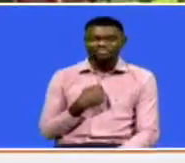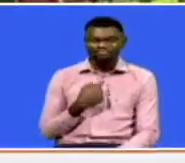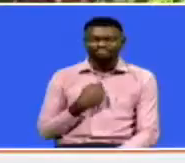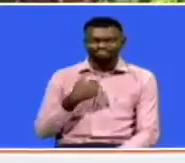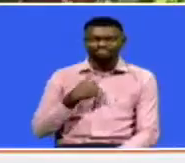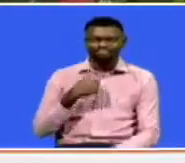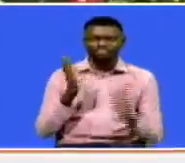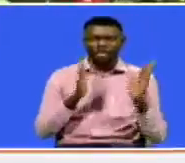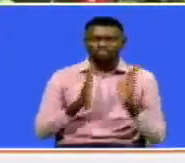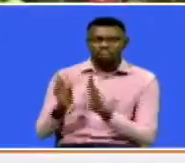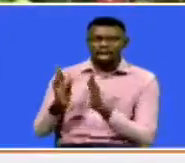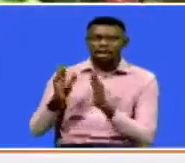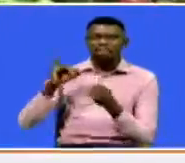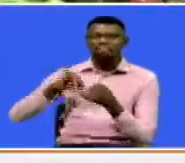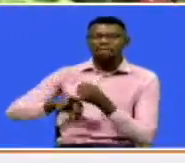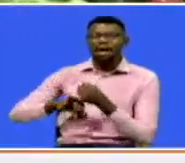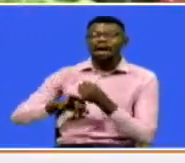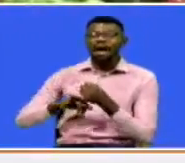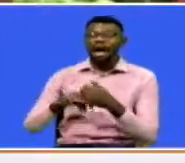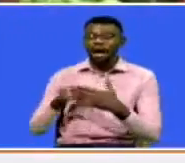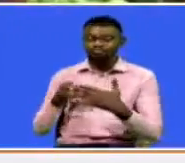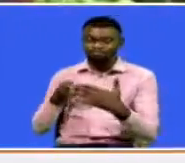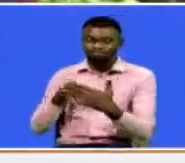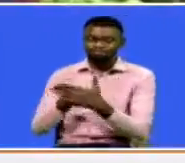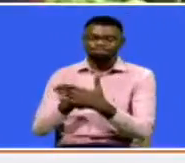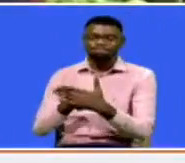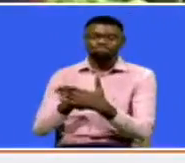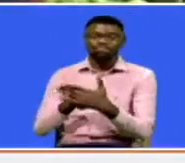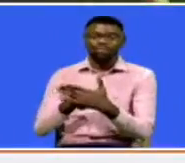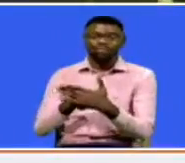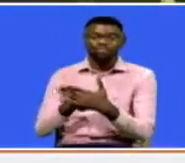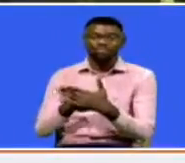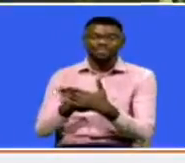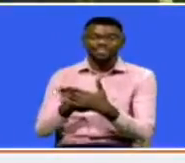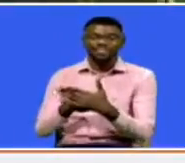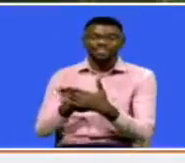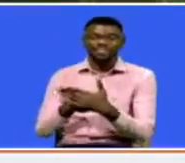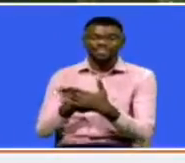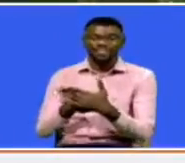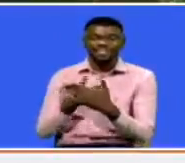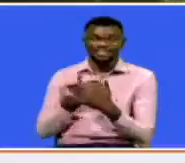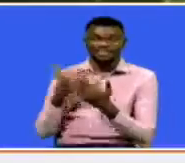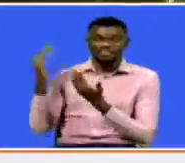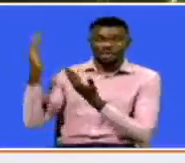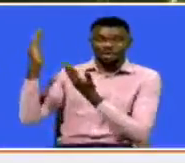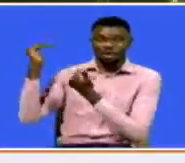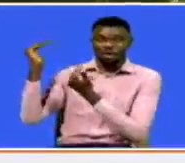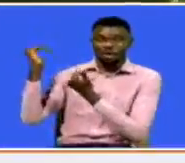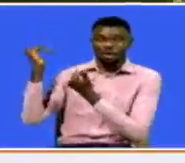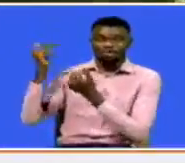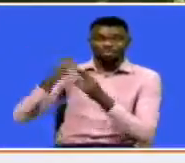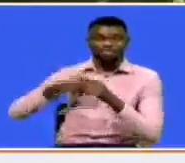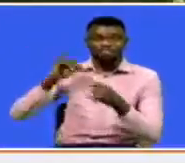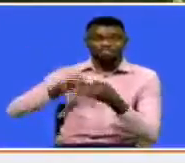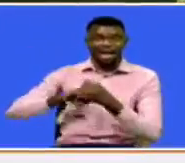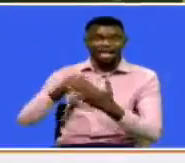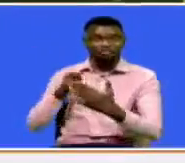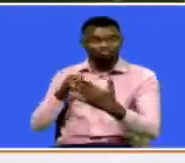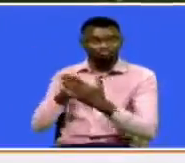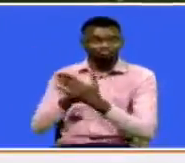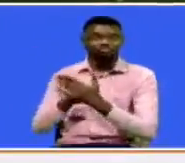nafikiria kufunga. Na labda karibuni nitafunga. Labda unajua ni maagano. Natumai nikioa nitakuja weka kufuli